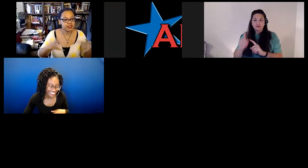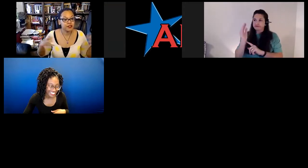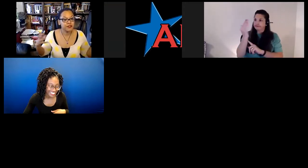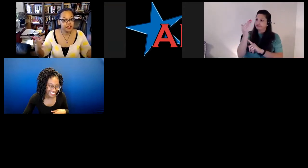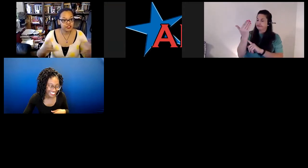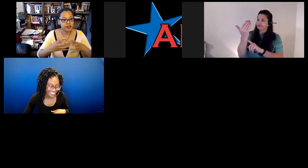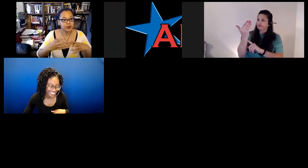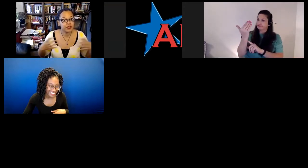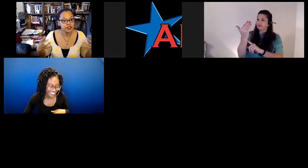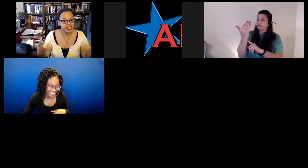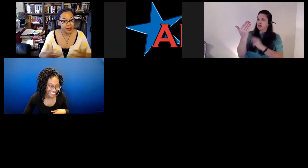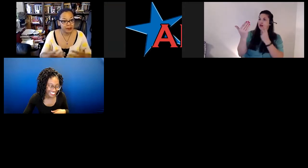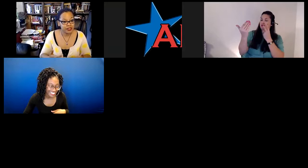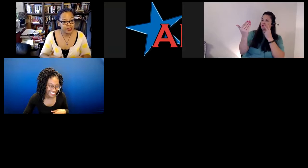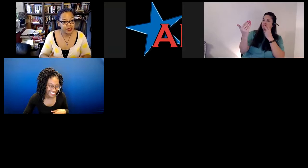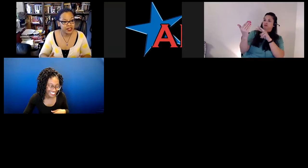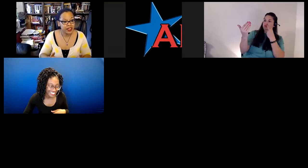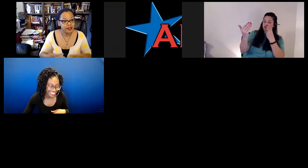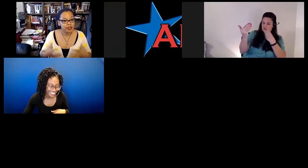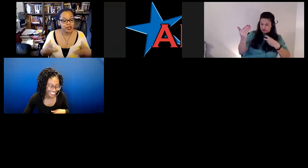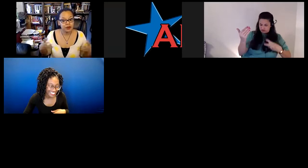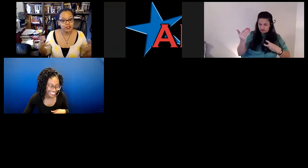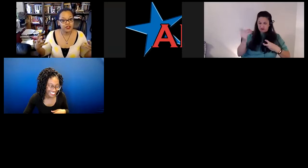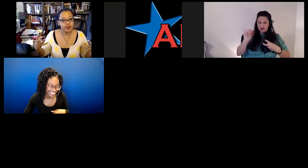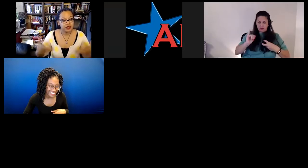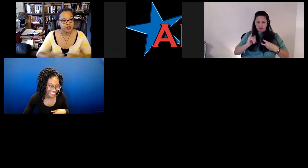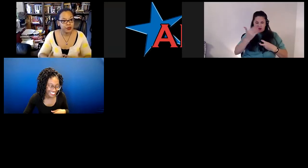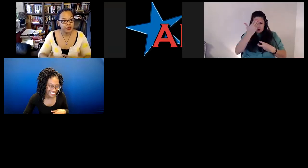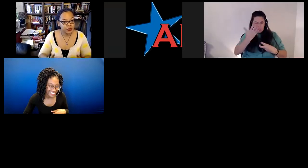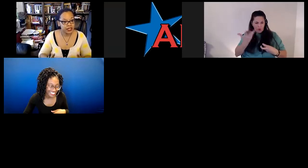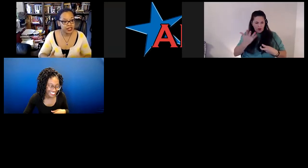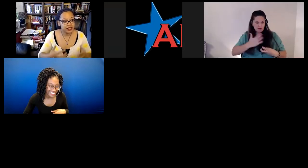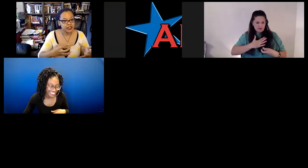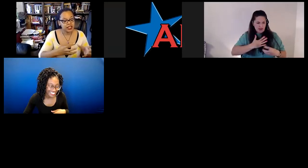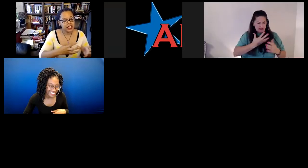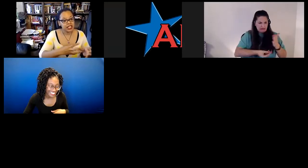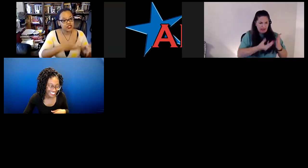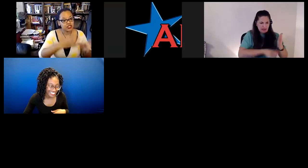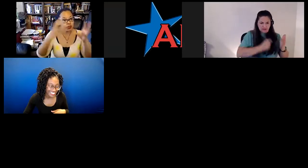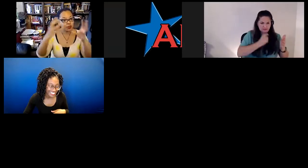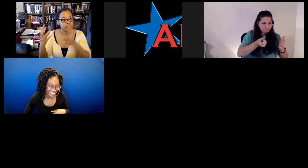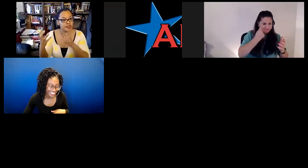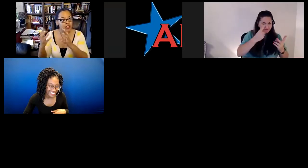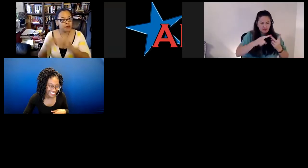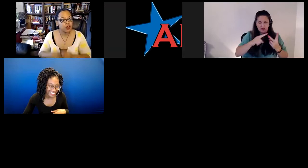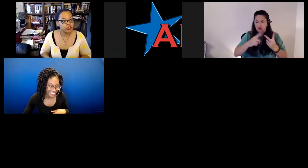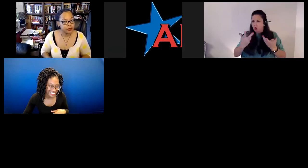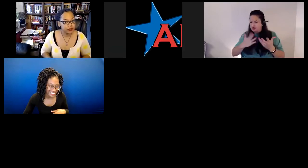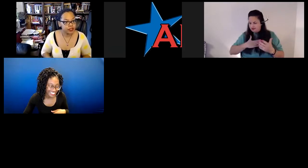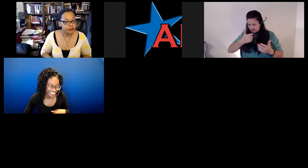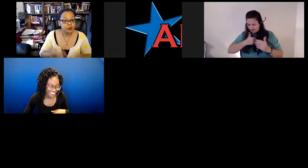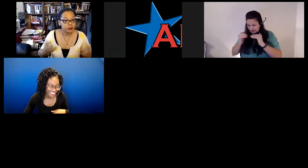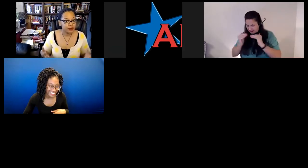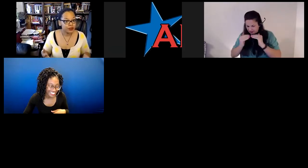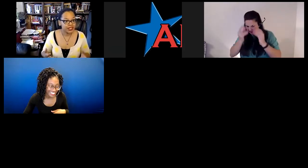the self-reflection around what sort of gaps in understanding that they have, what their strategy towards equity is, into knowledge building,